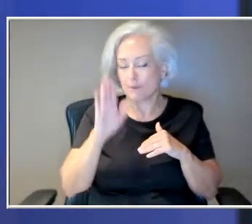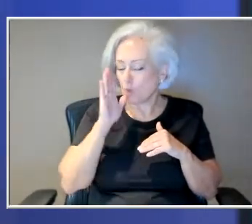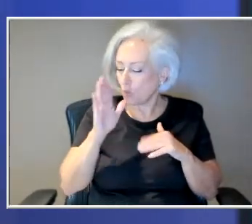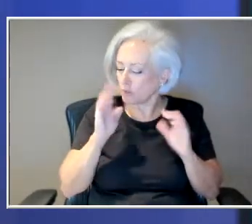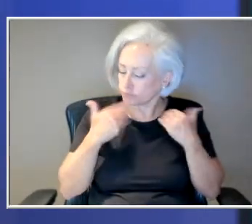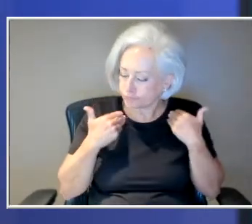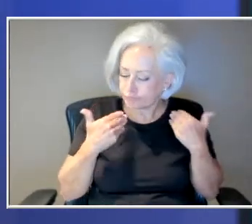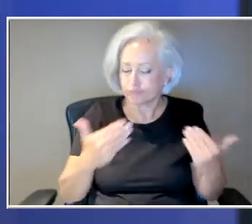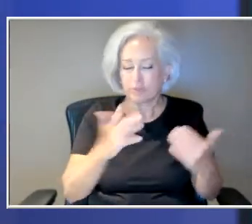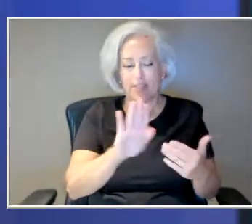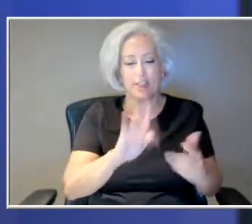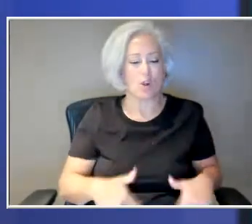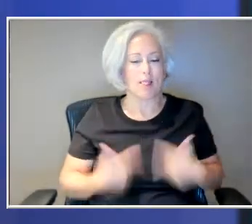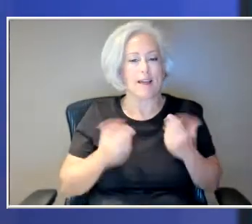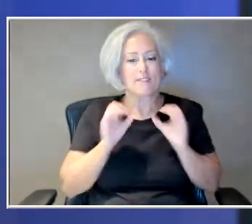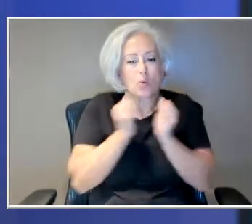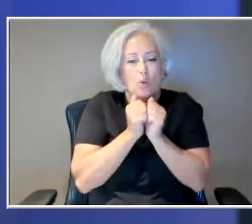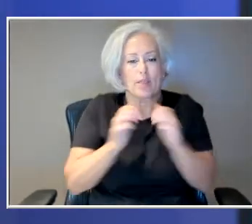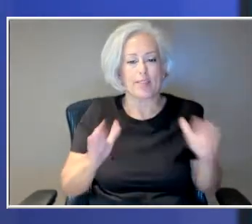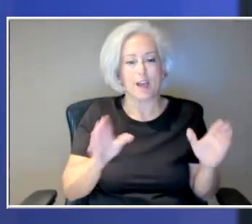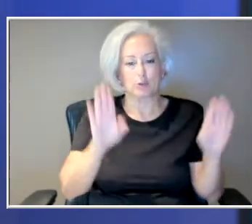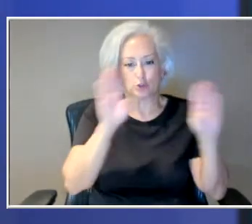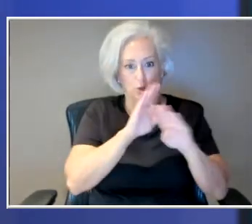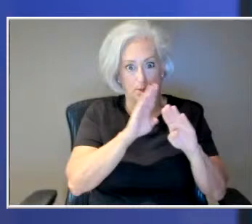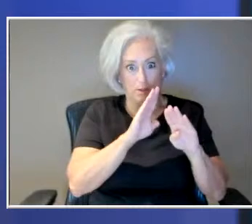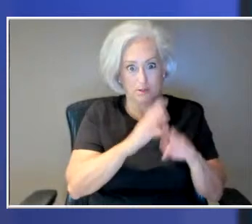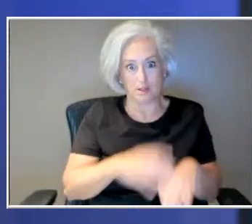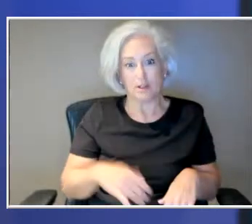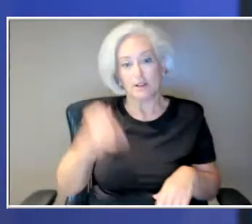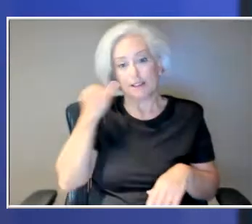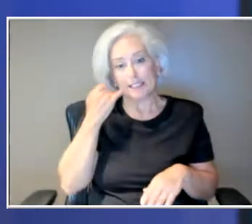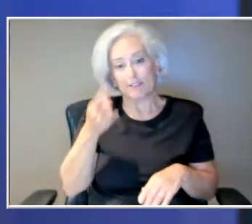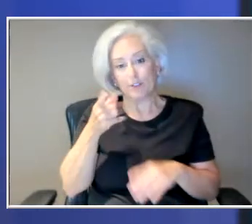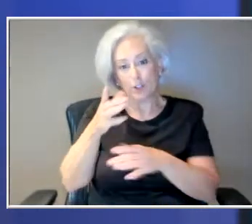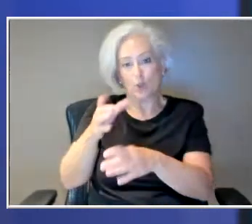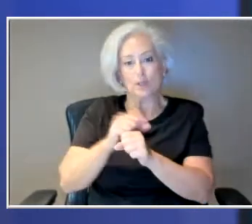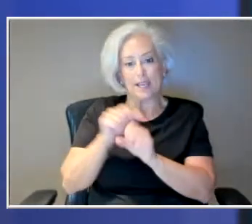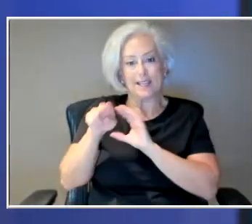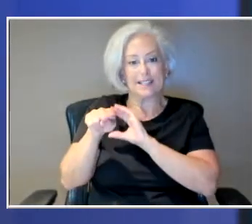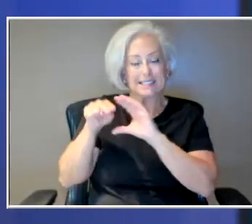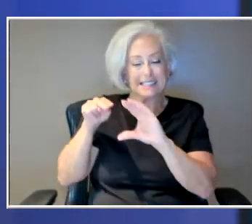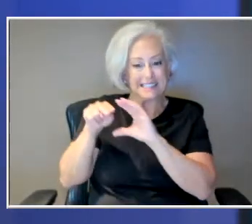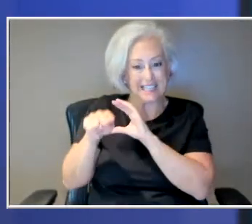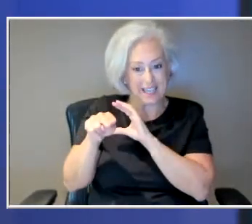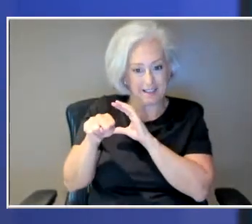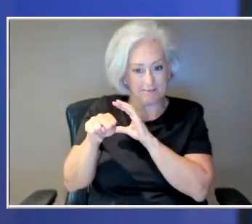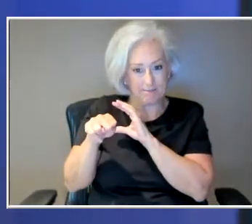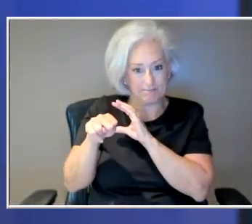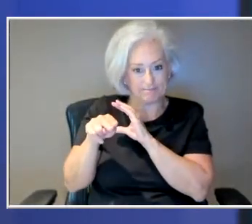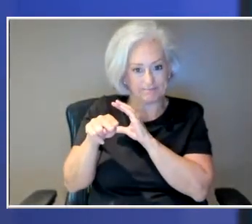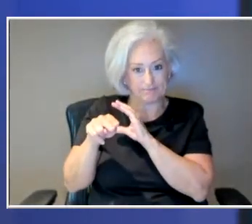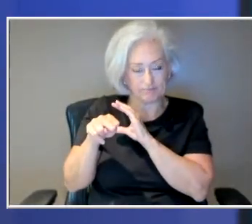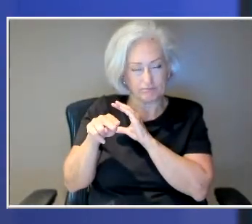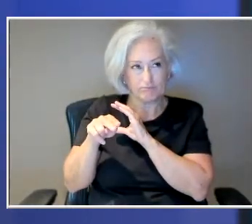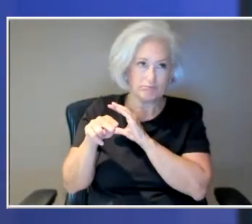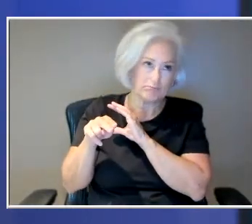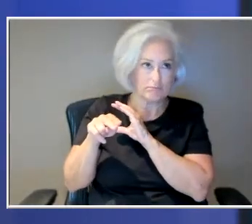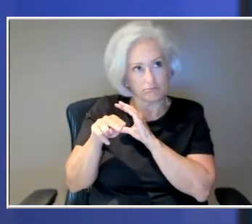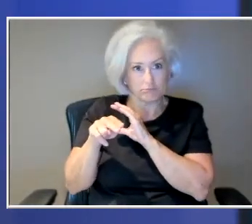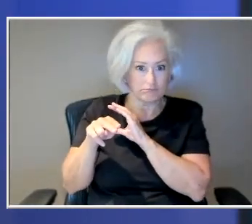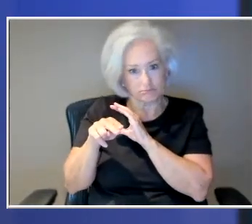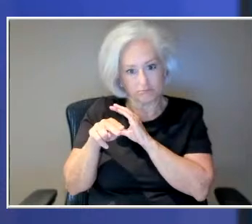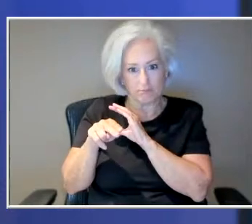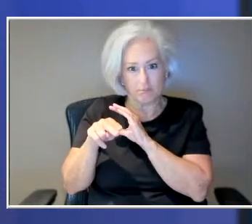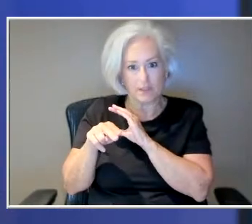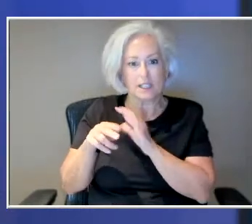trouble. So if you get a scan, number one, it is a drain on resources to get a